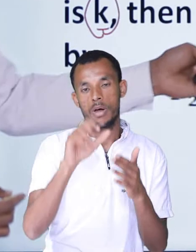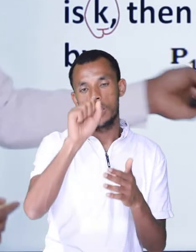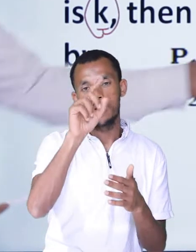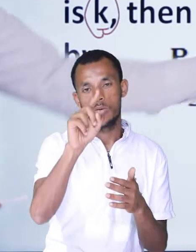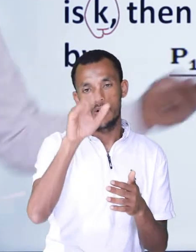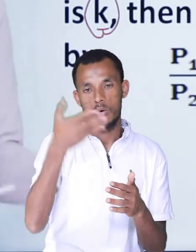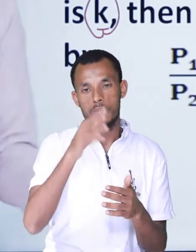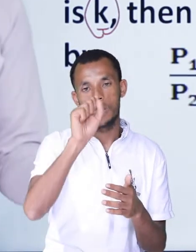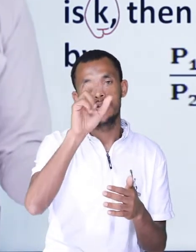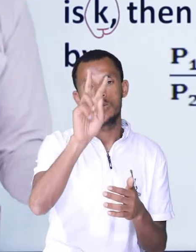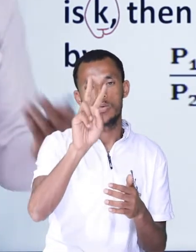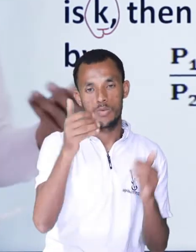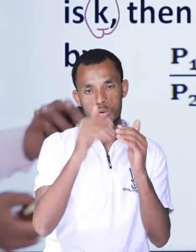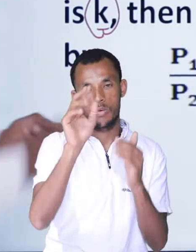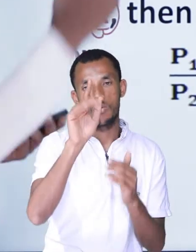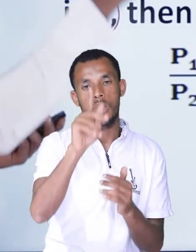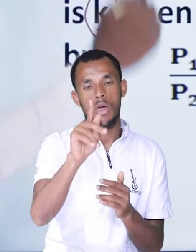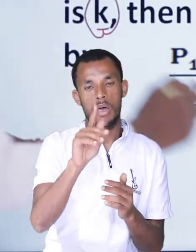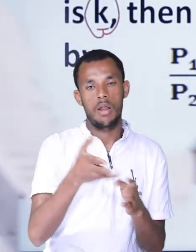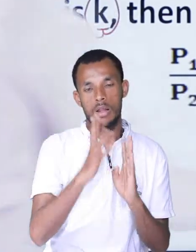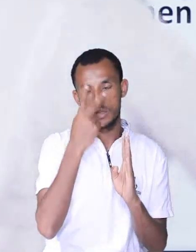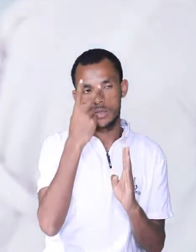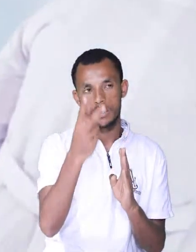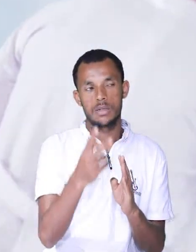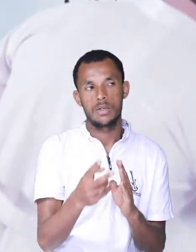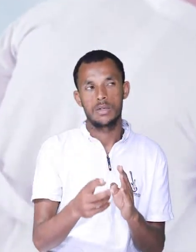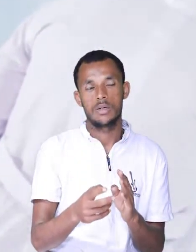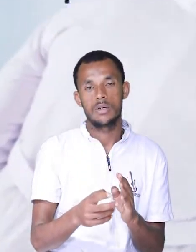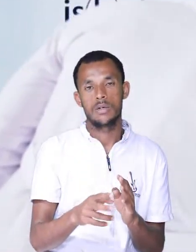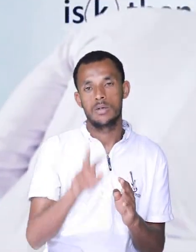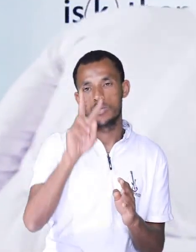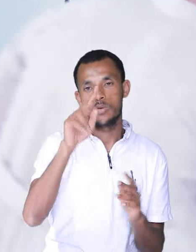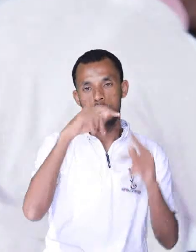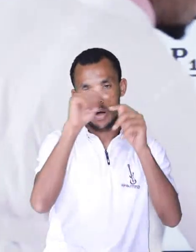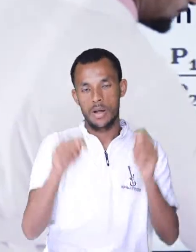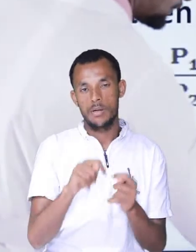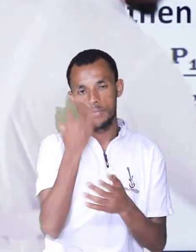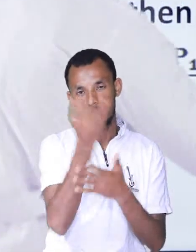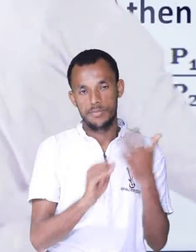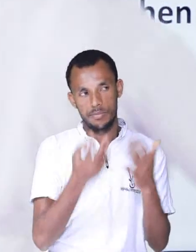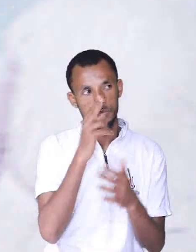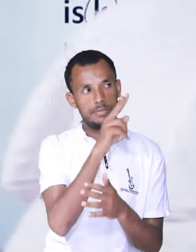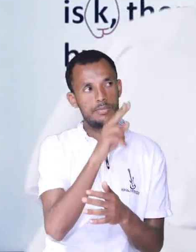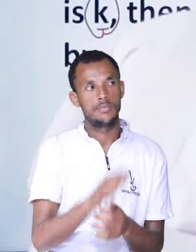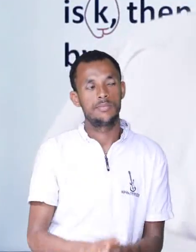S1 over S2 is K. Now, let me draw two triangles here.